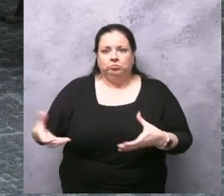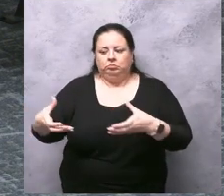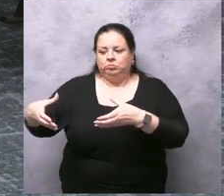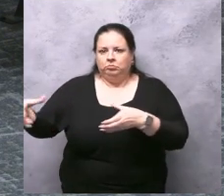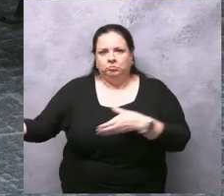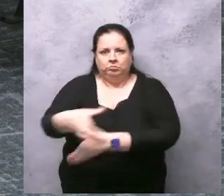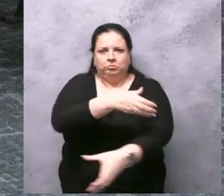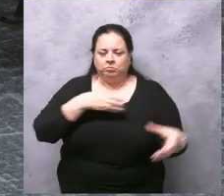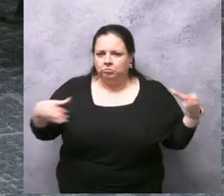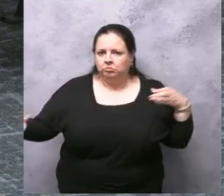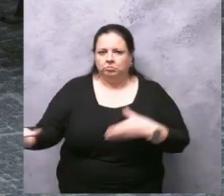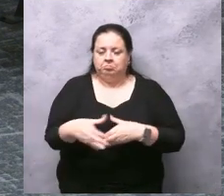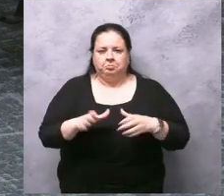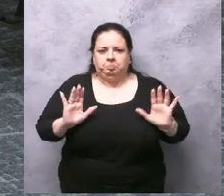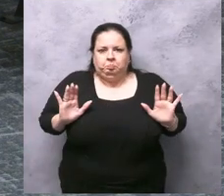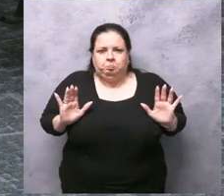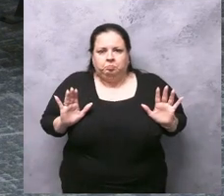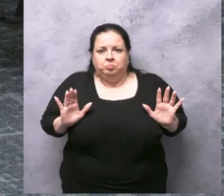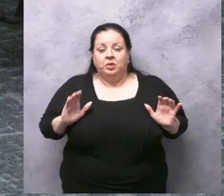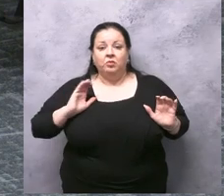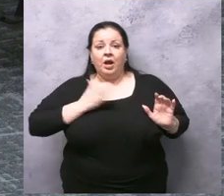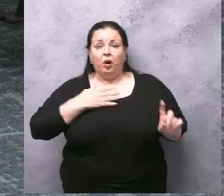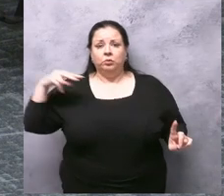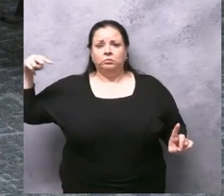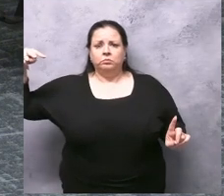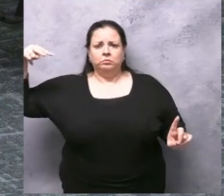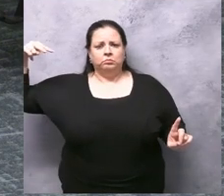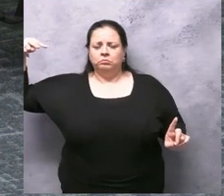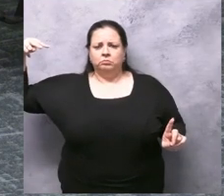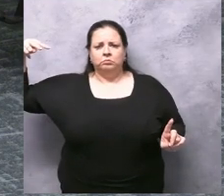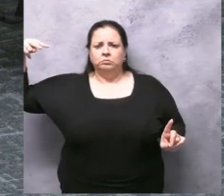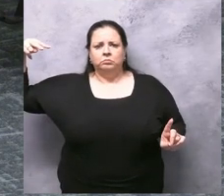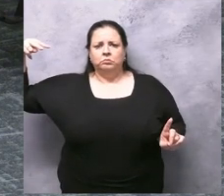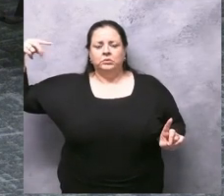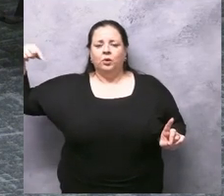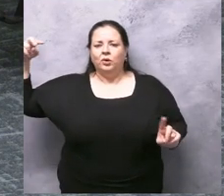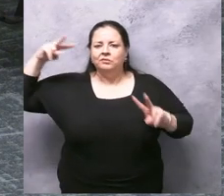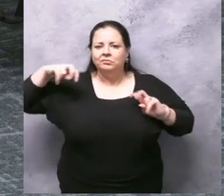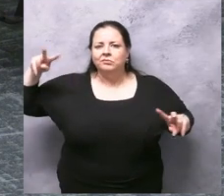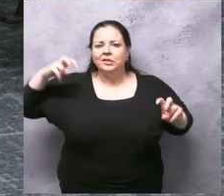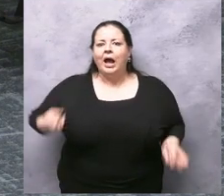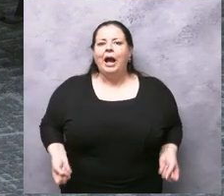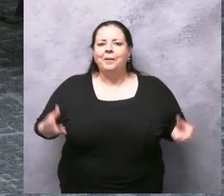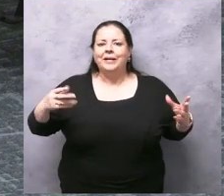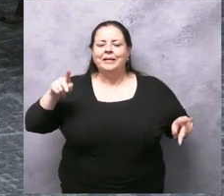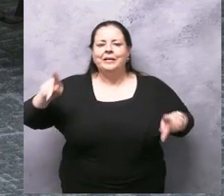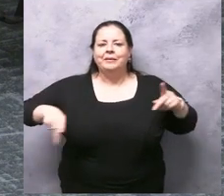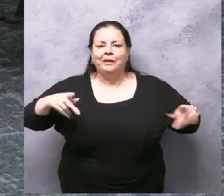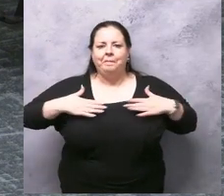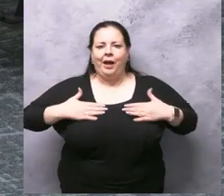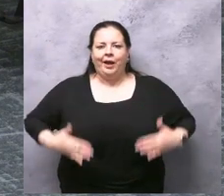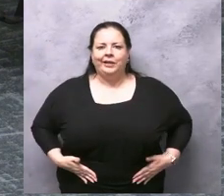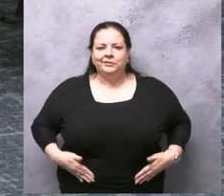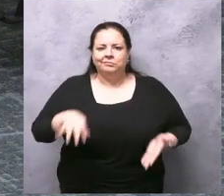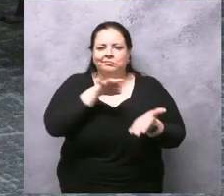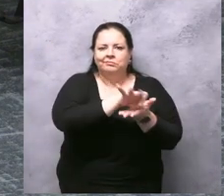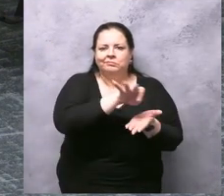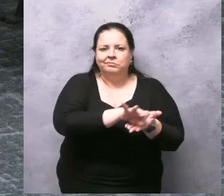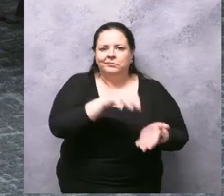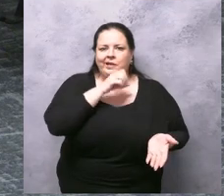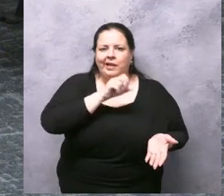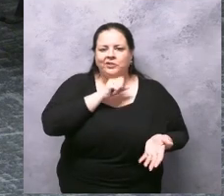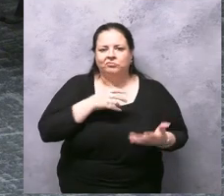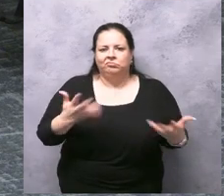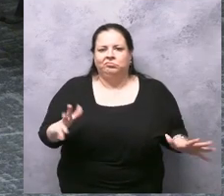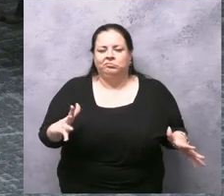or two. From our perspective, however, we look at number of bodies and how old they are. And it